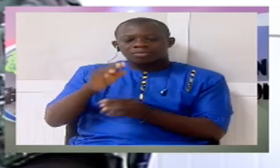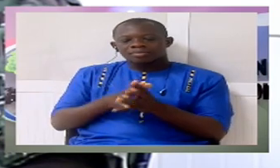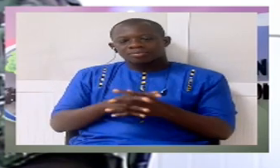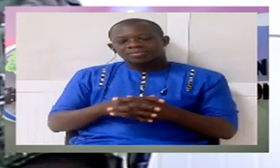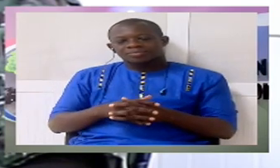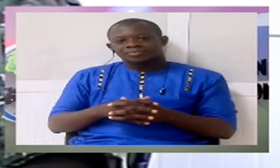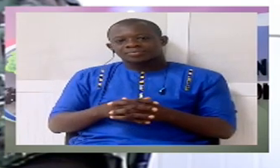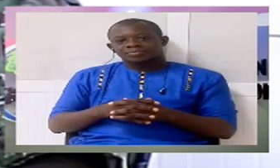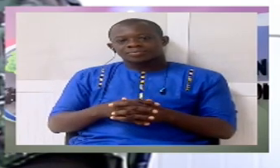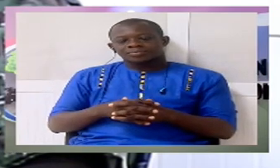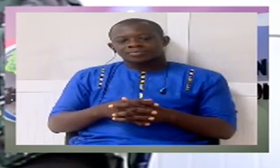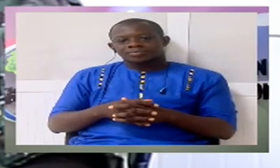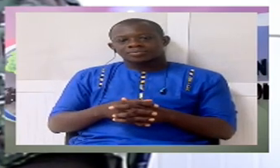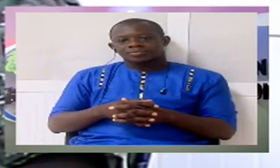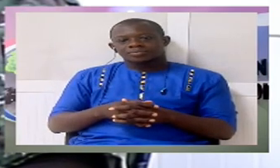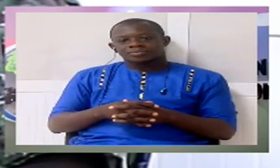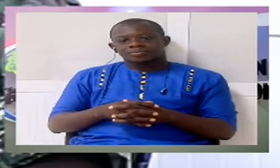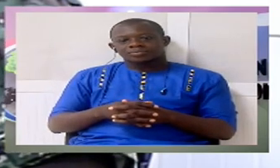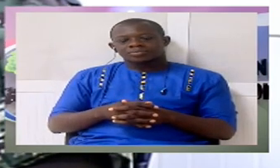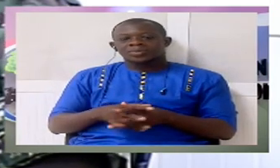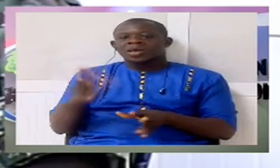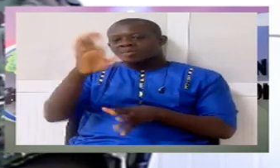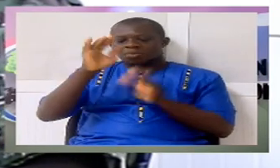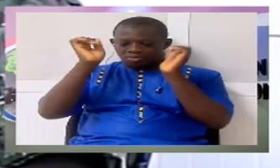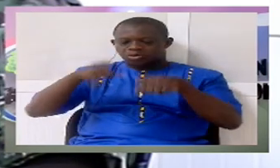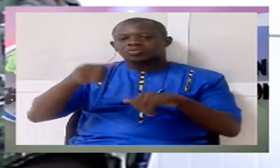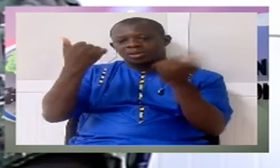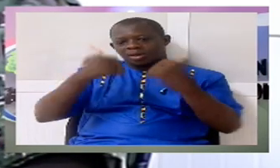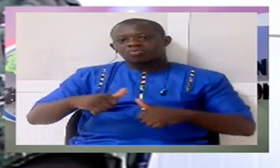haima munna tolu nunu. Namunna. It